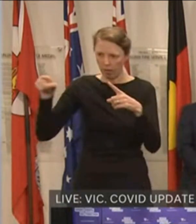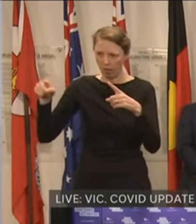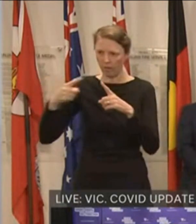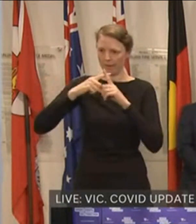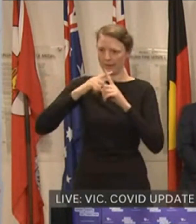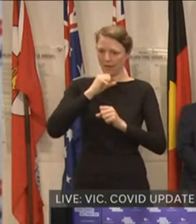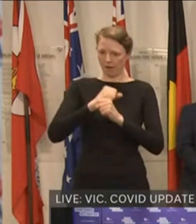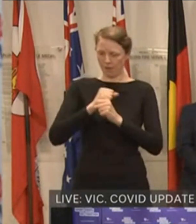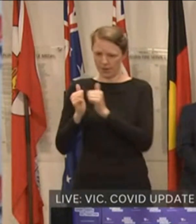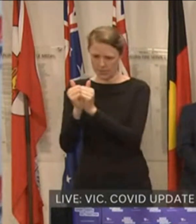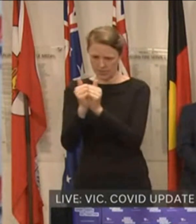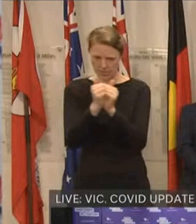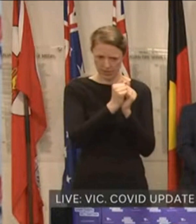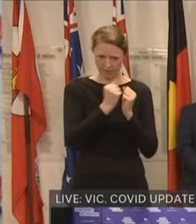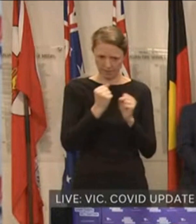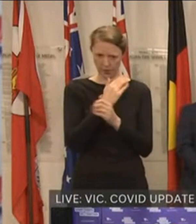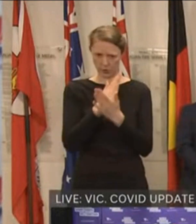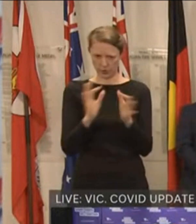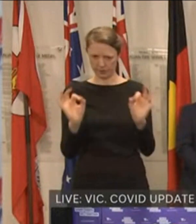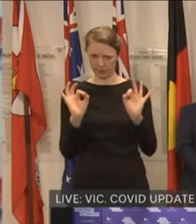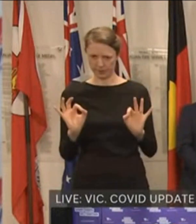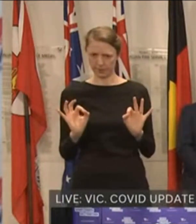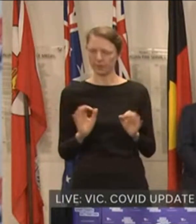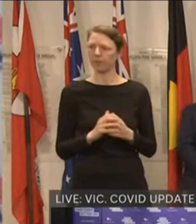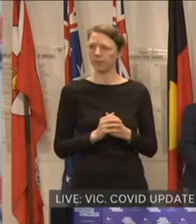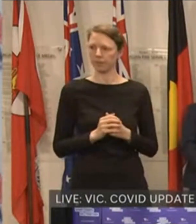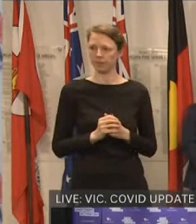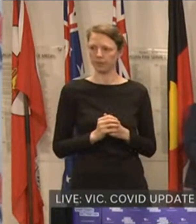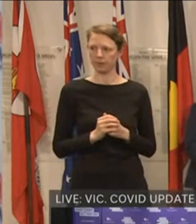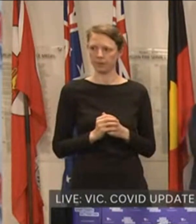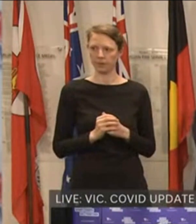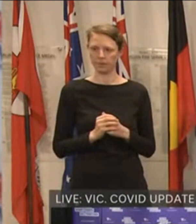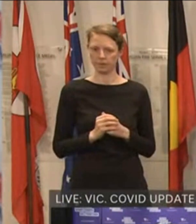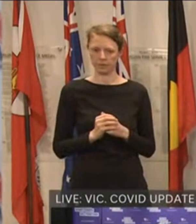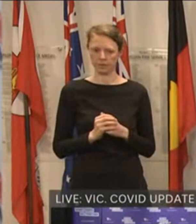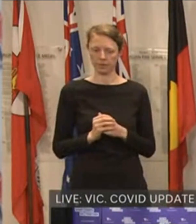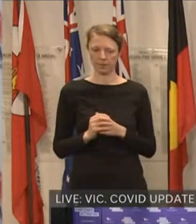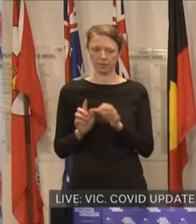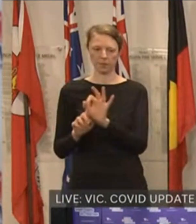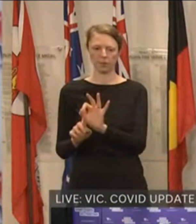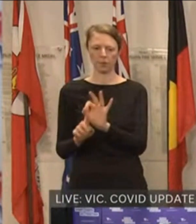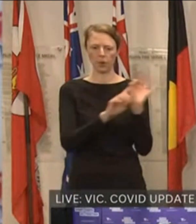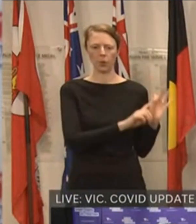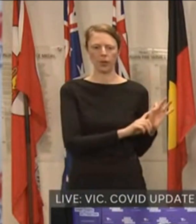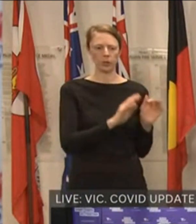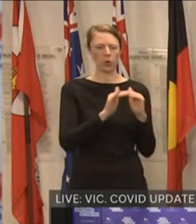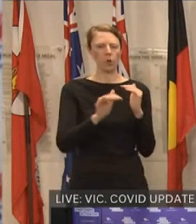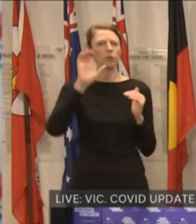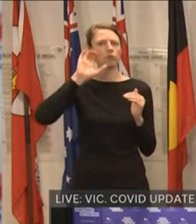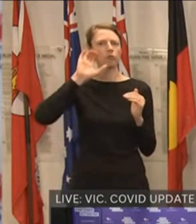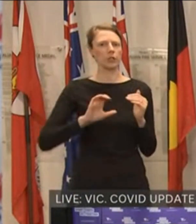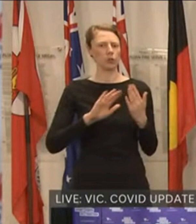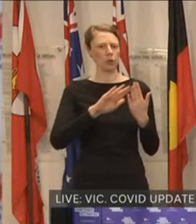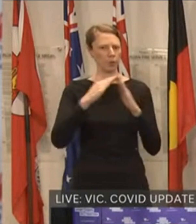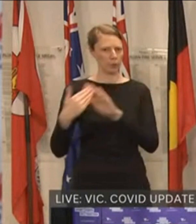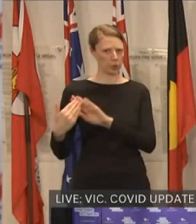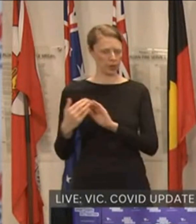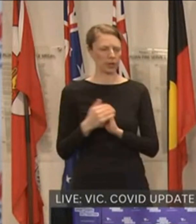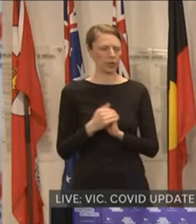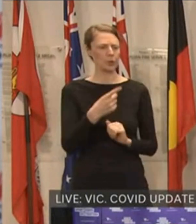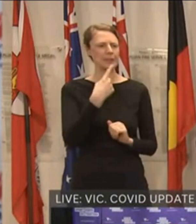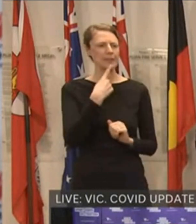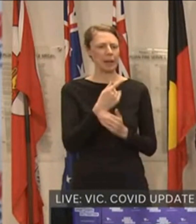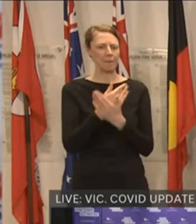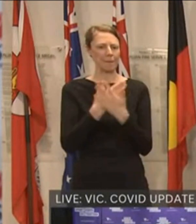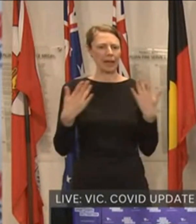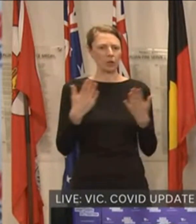we're doing today is restrictions and protocols and measures in place to protect everyone in New South Wales. We want to see travel within the state, and